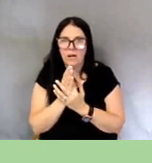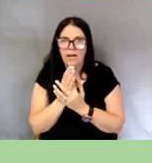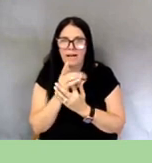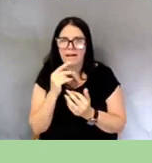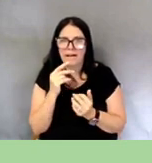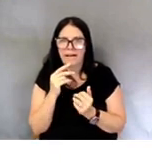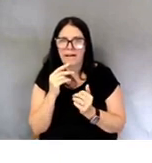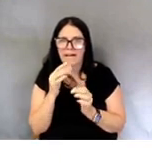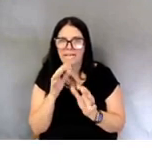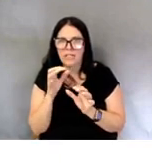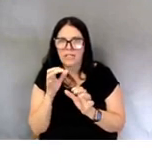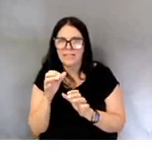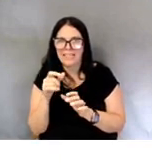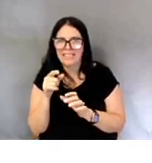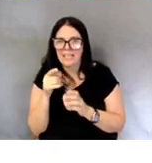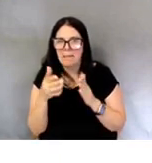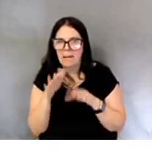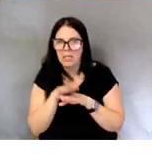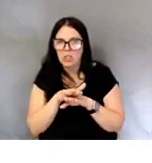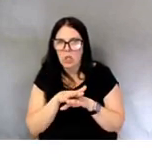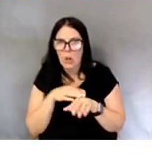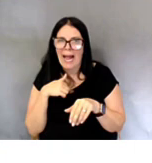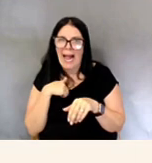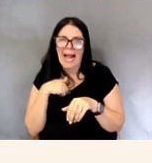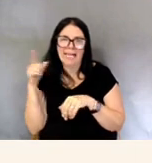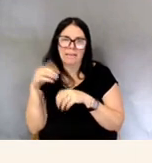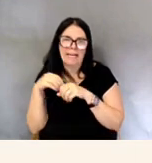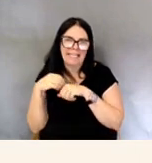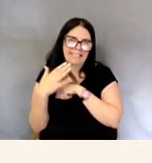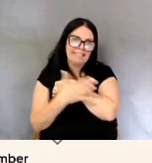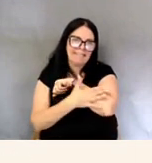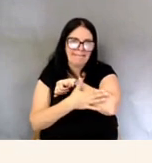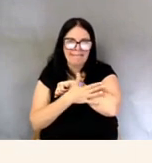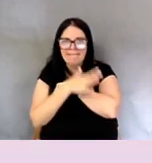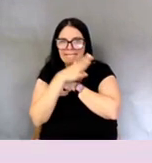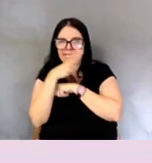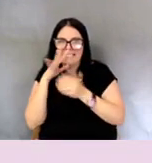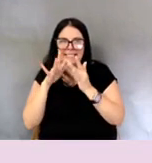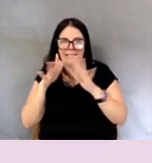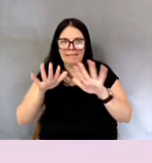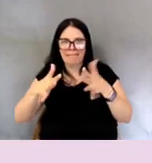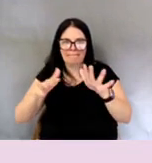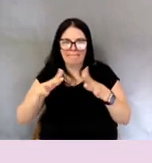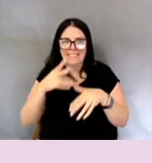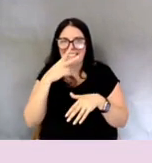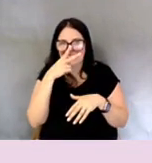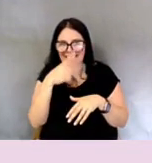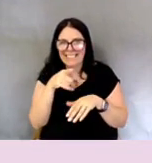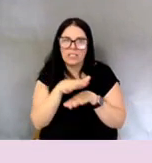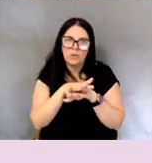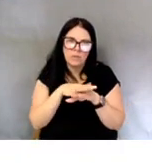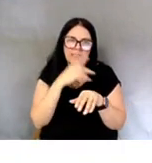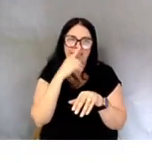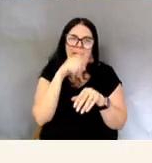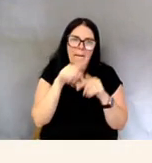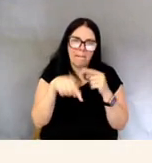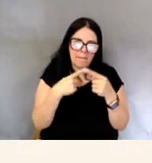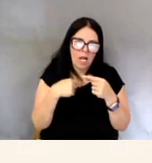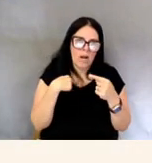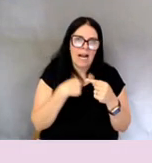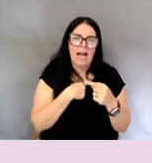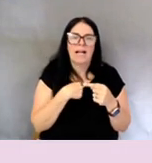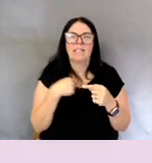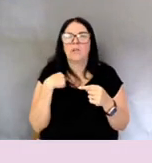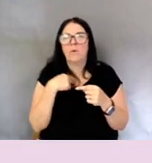See, I guess it might be a little slow. I'm in rural Ontario. You'd see a little bit about us, the lens we use that